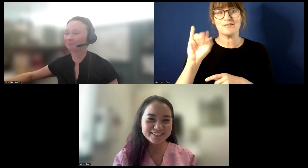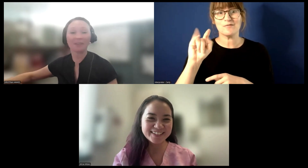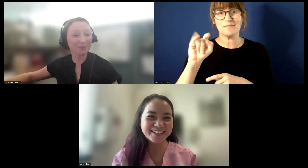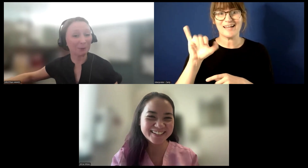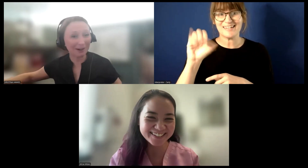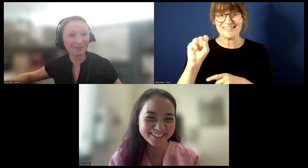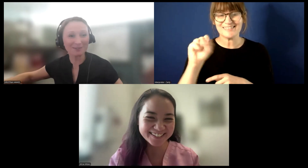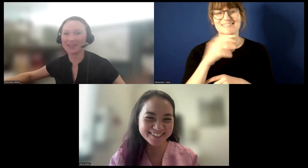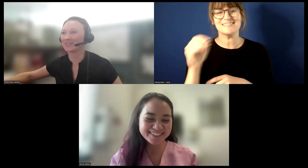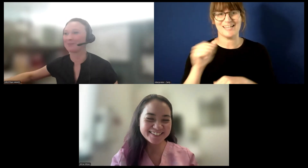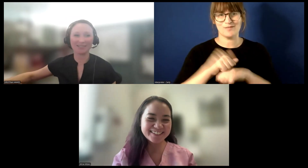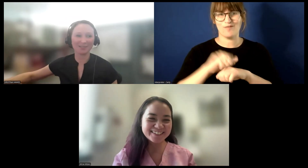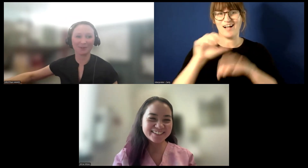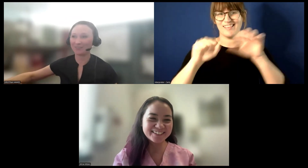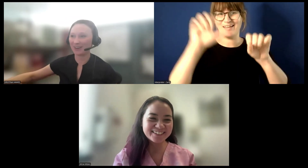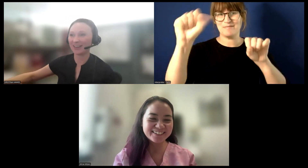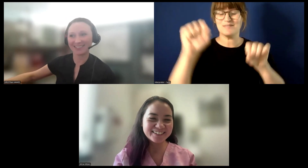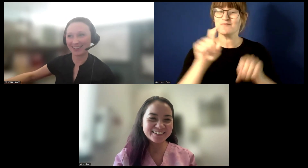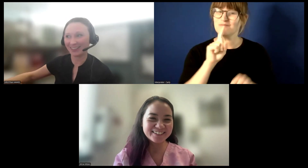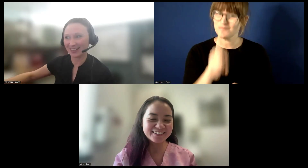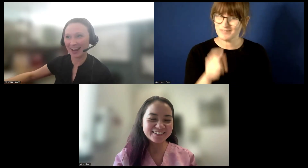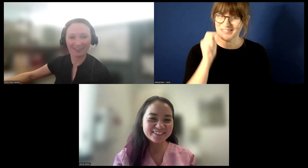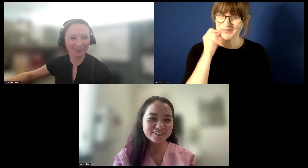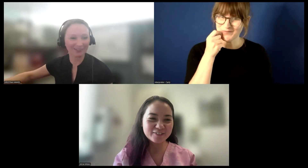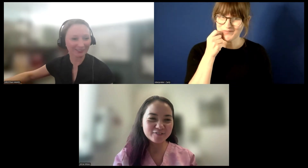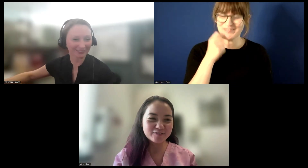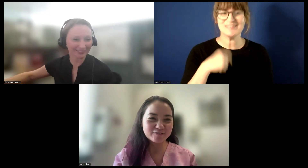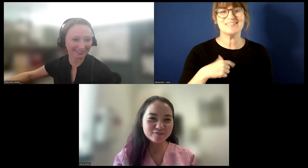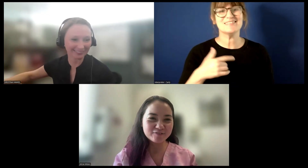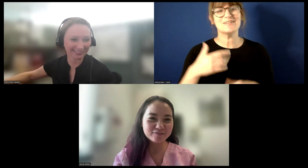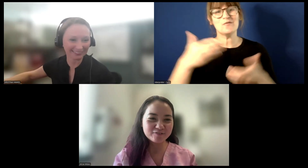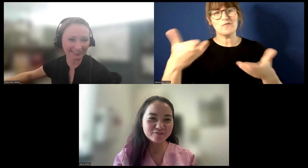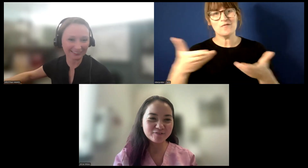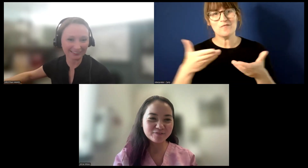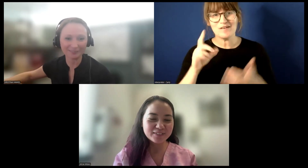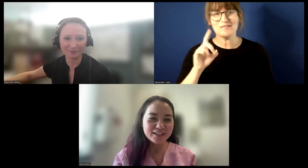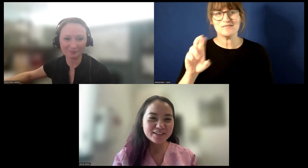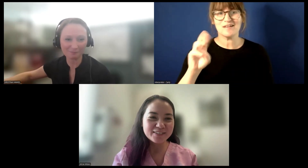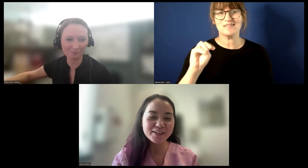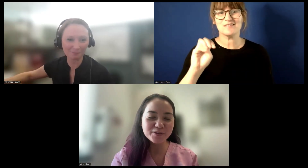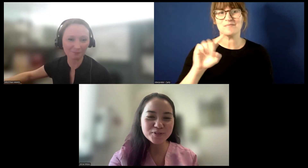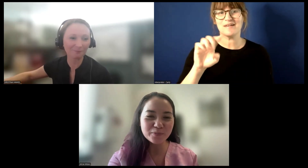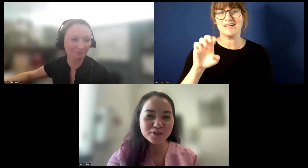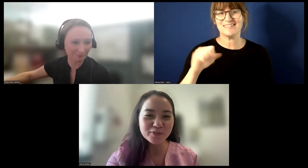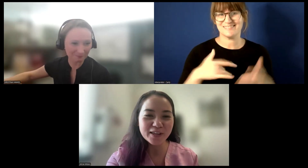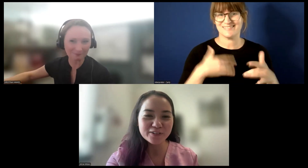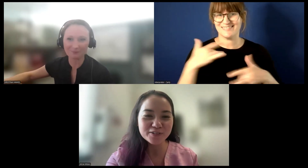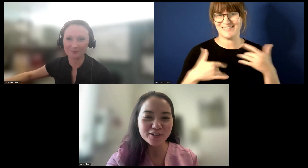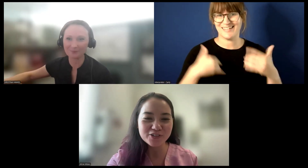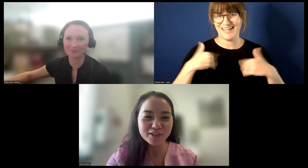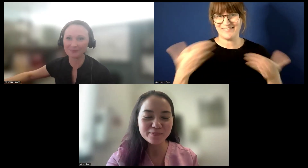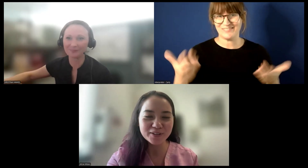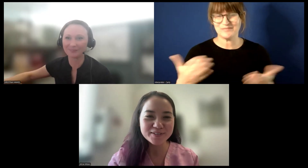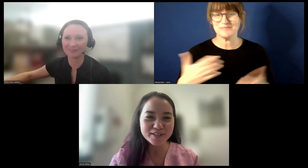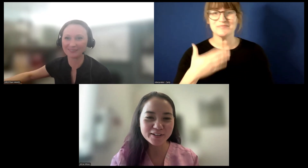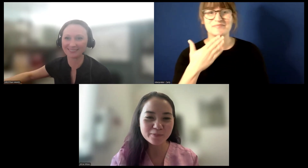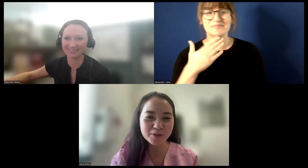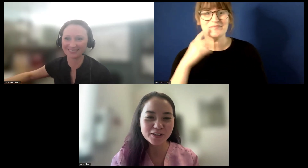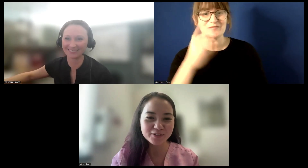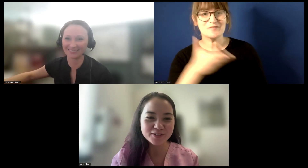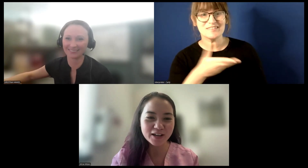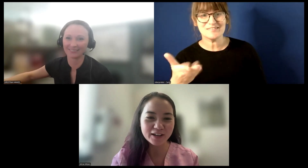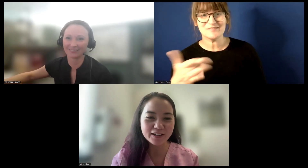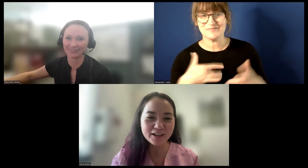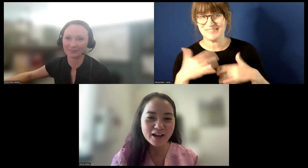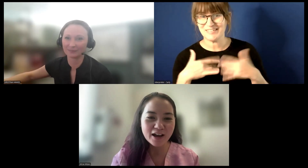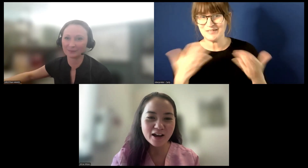cool. So welcome, Dr. Mises. We are very excited to have you. Thank you so much for that introduction. I'm really excited to be